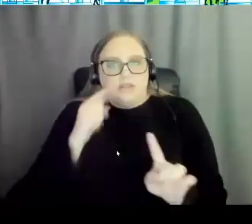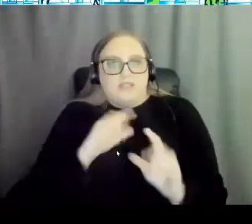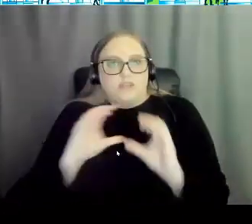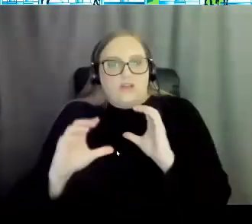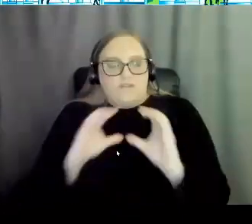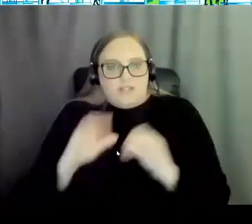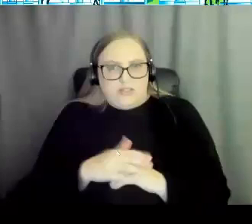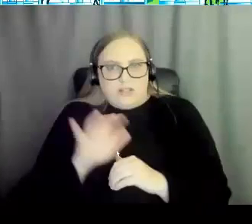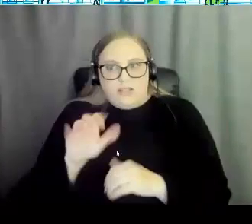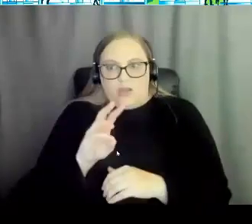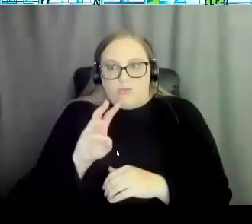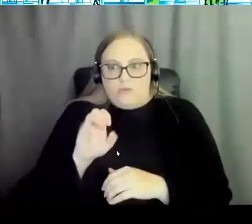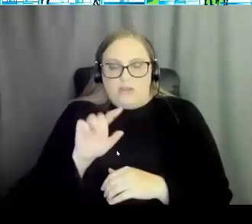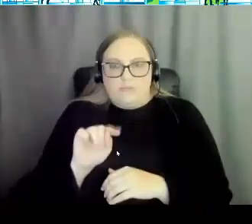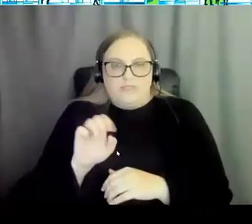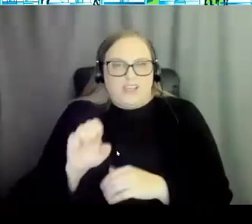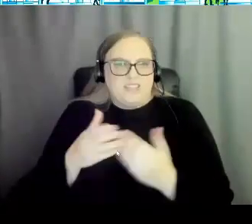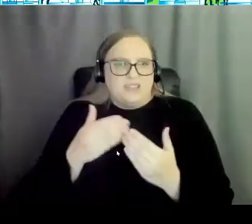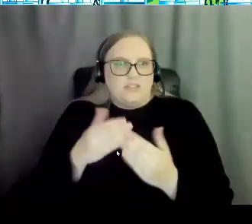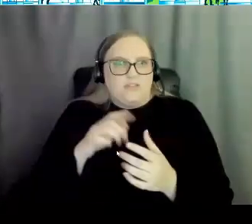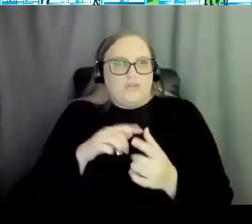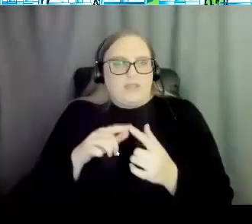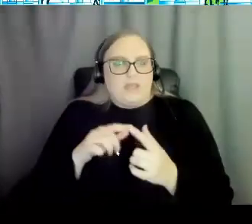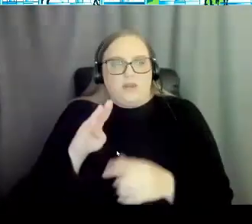easier than Boise's, and that is